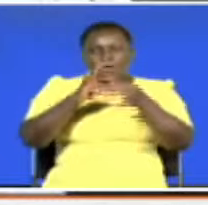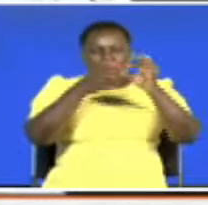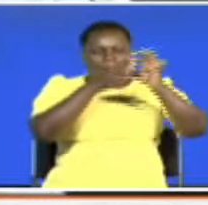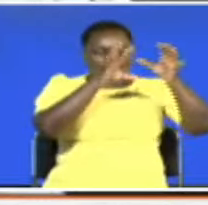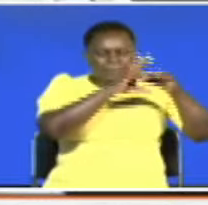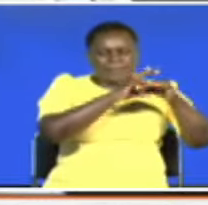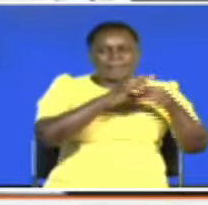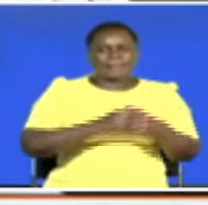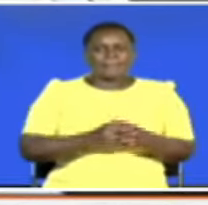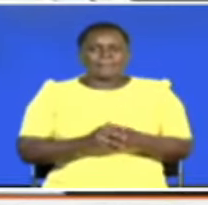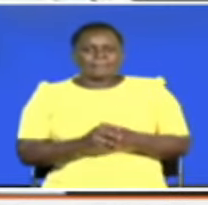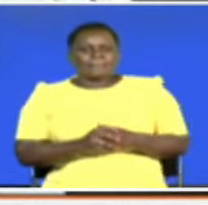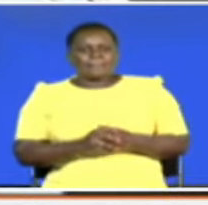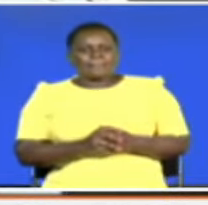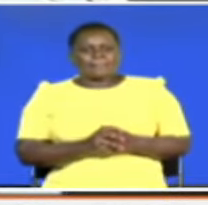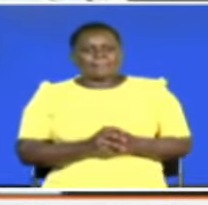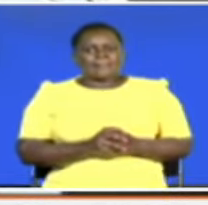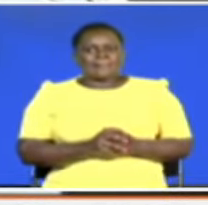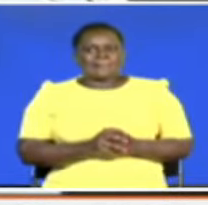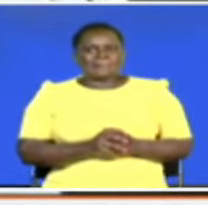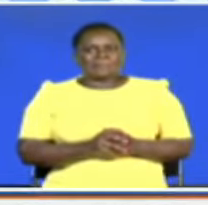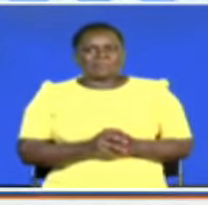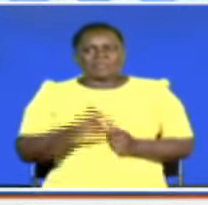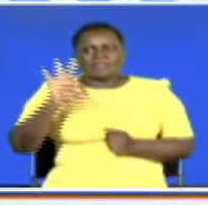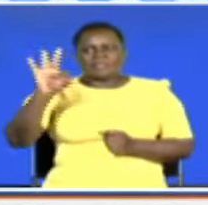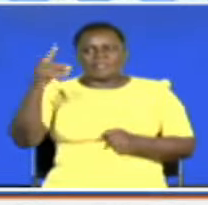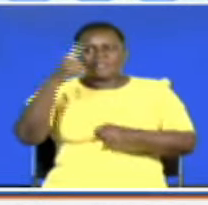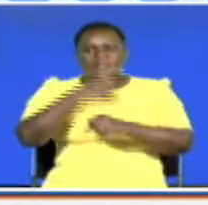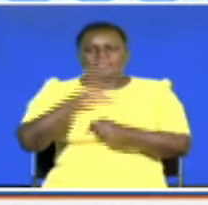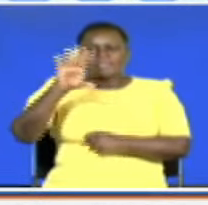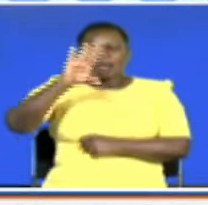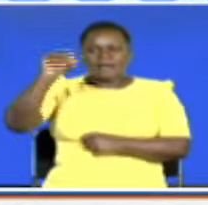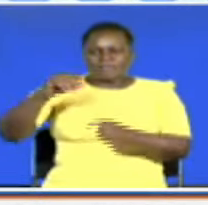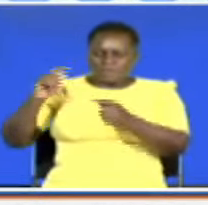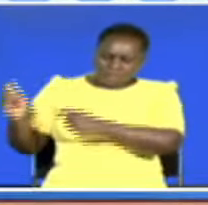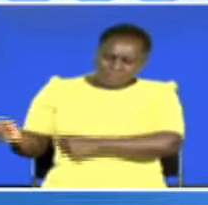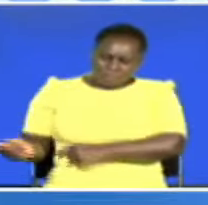Olympics. Three-day Africa Golf High Performance Training.